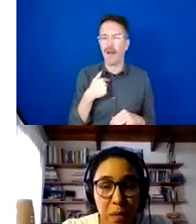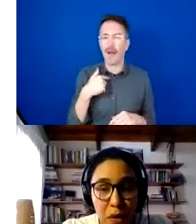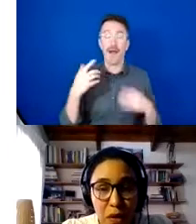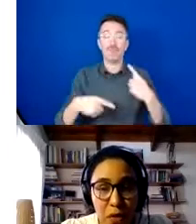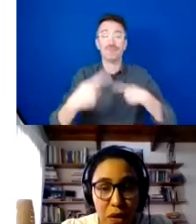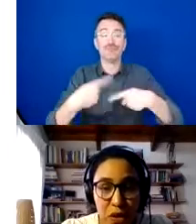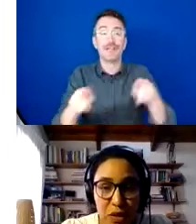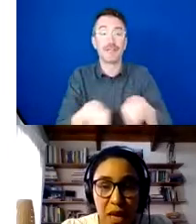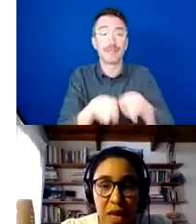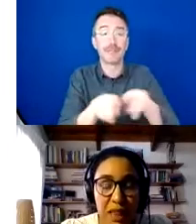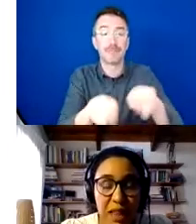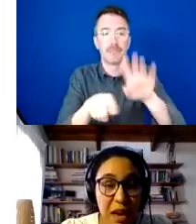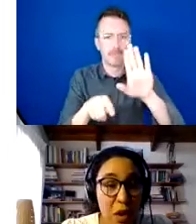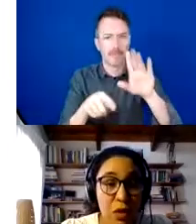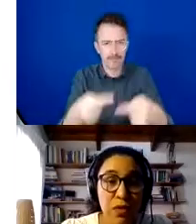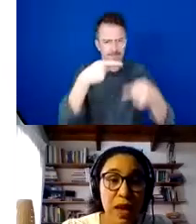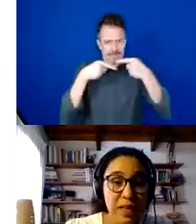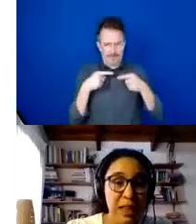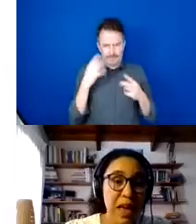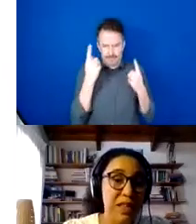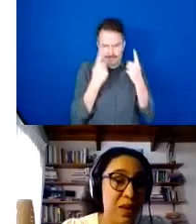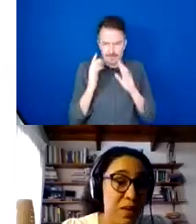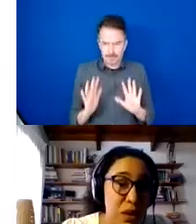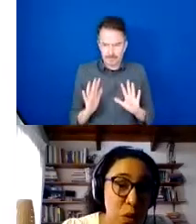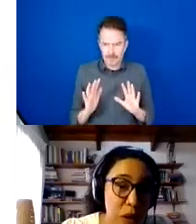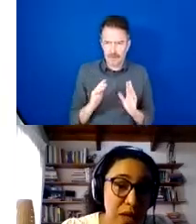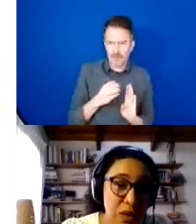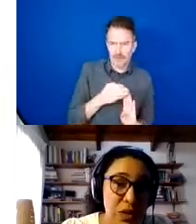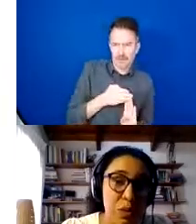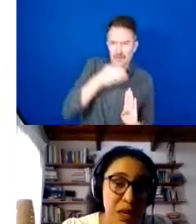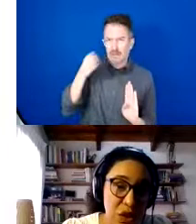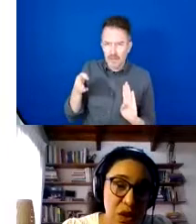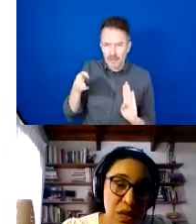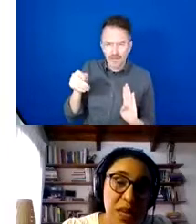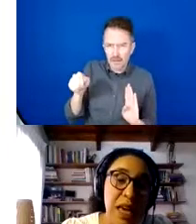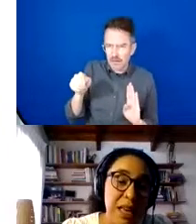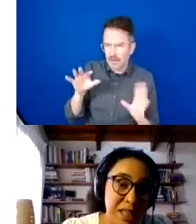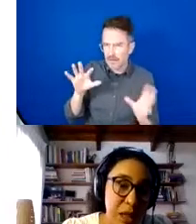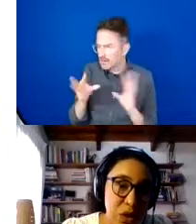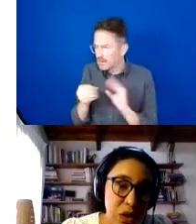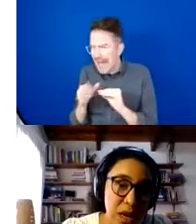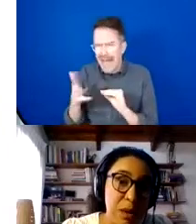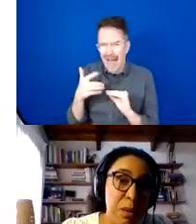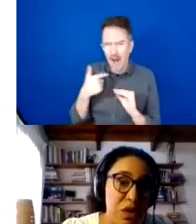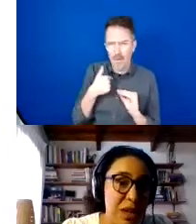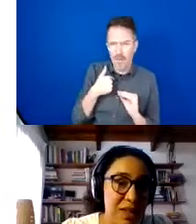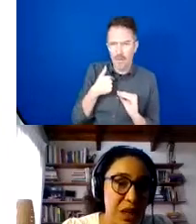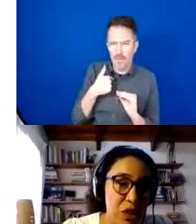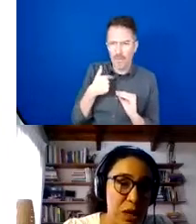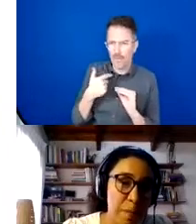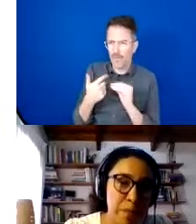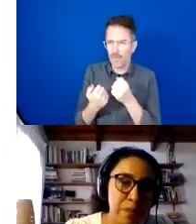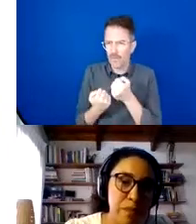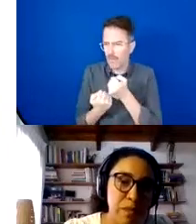perpetrating power differentials that are reflected as diverse ways of discrimination, exclusion, and